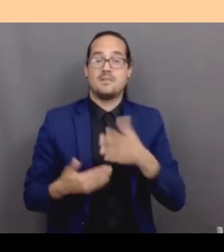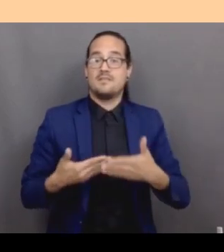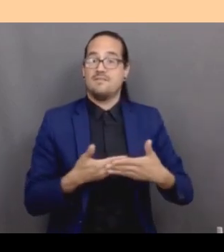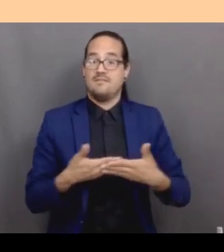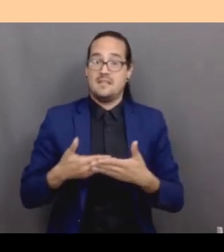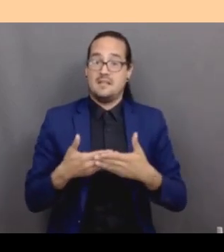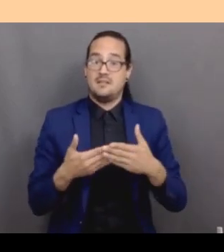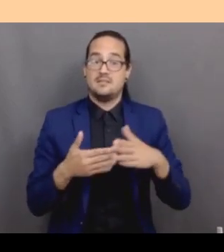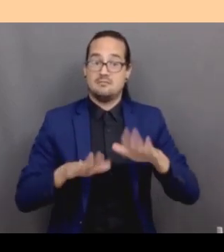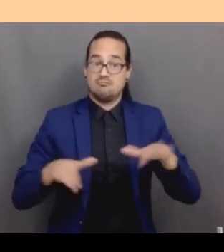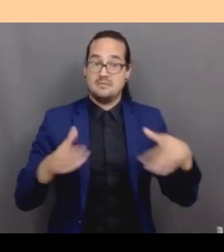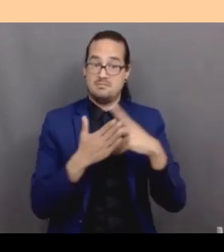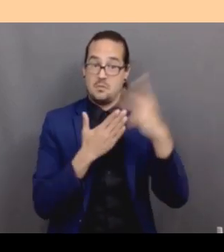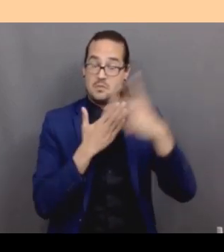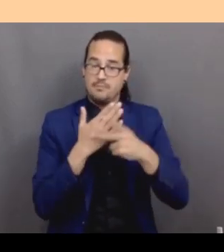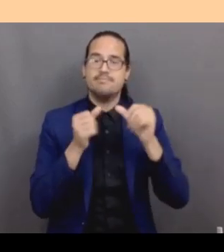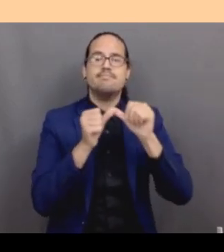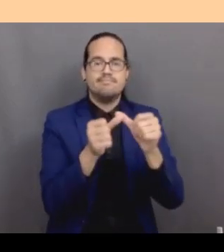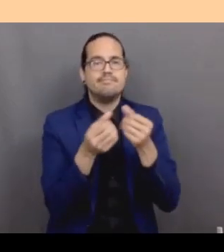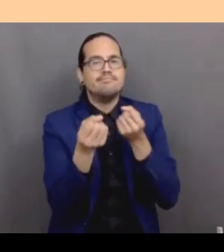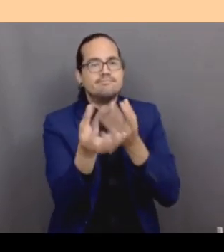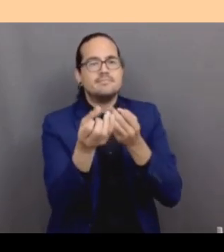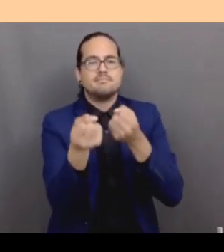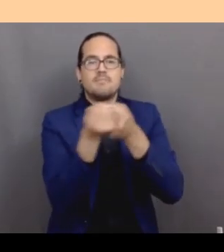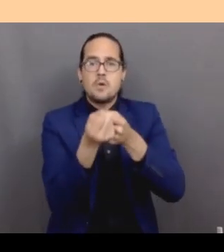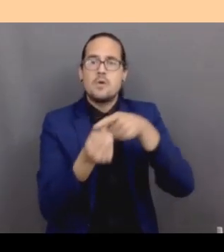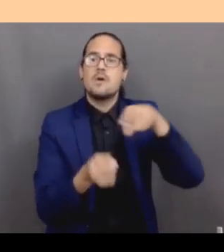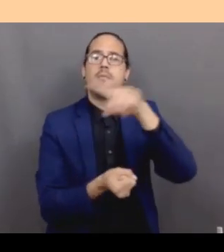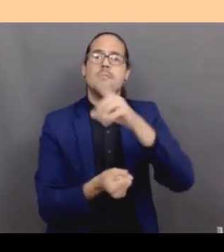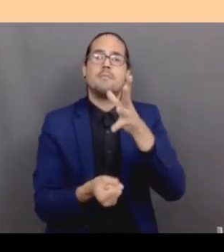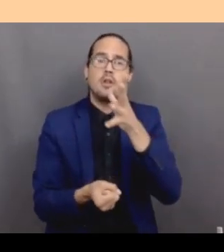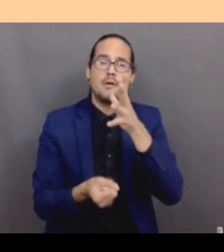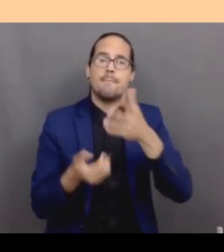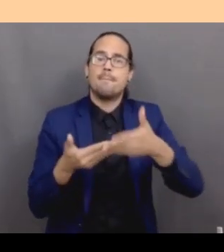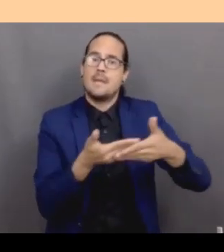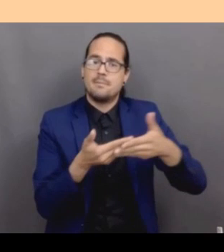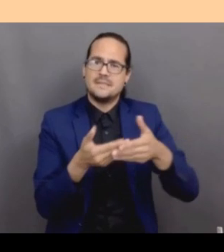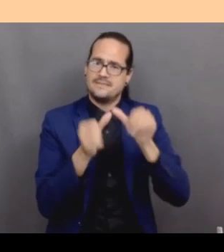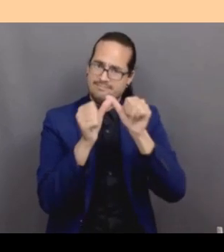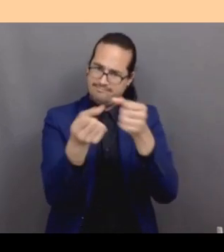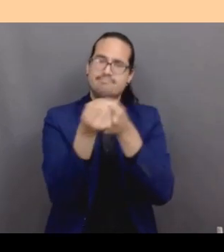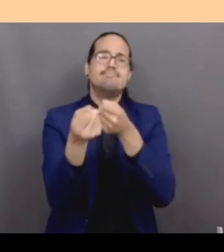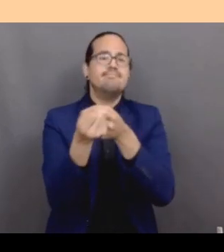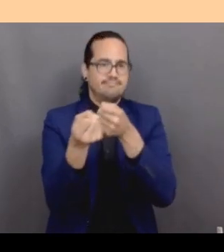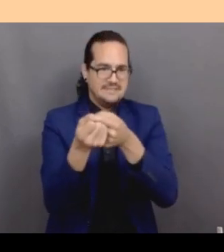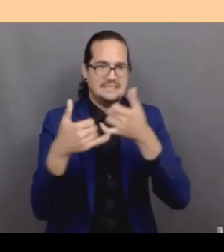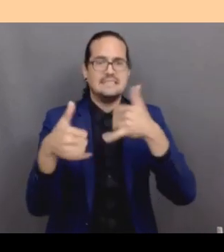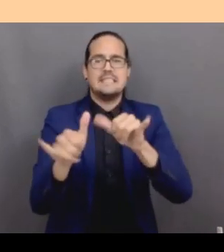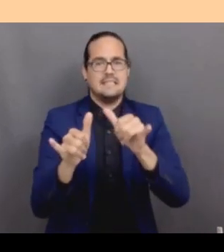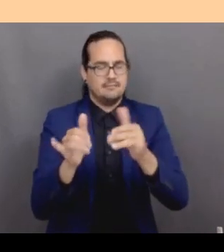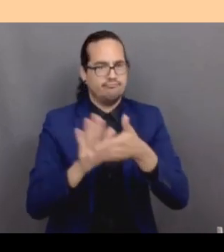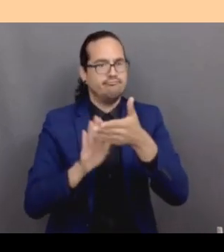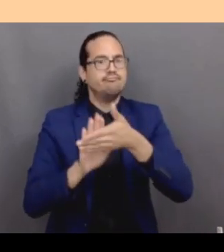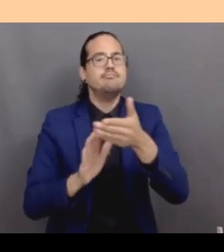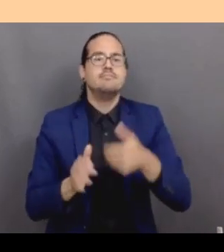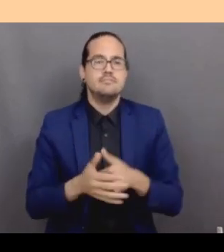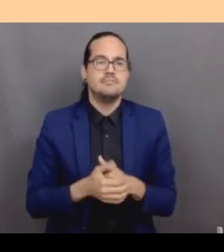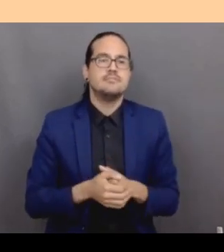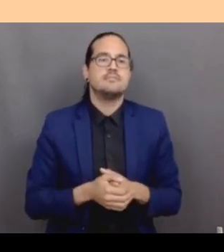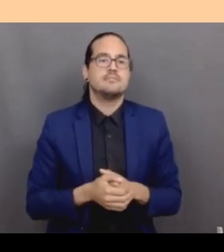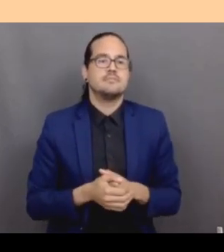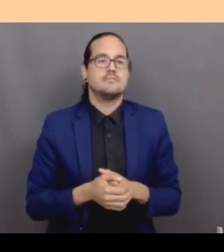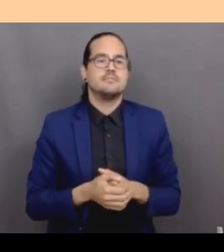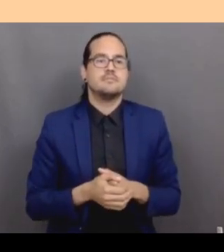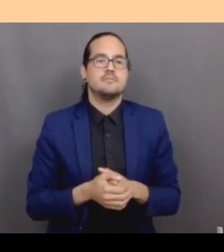they strive to stay healthy and strong. One of our biggest goals during this event is to ensure food access for a large